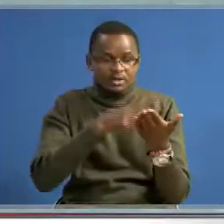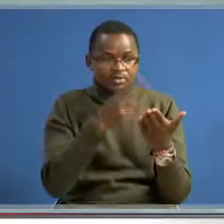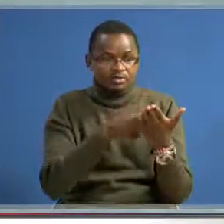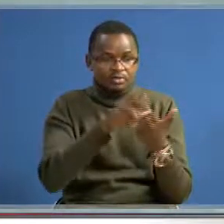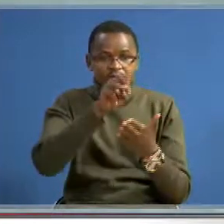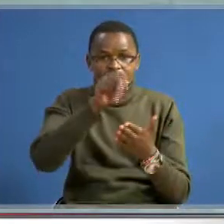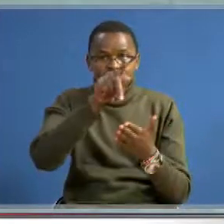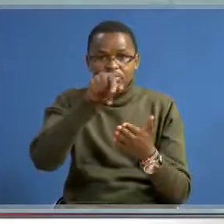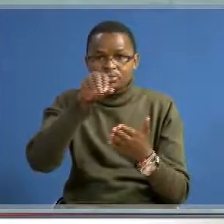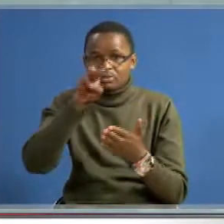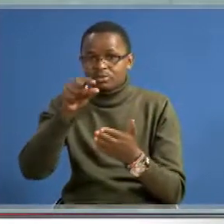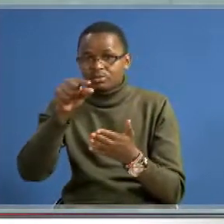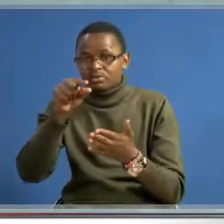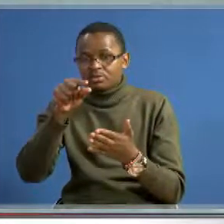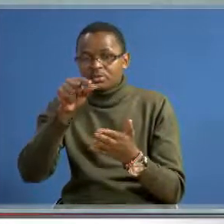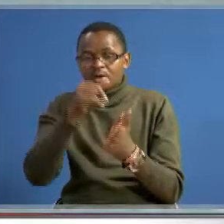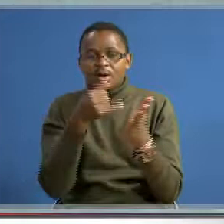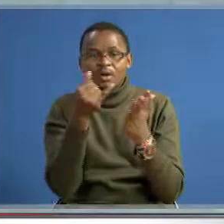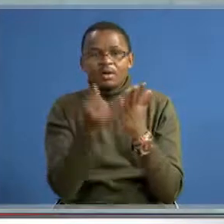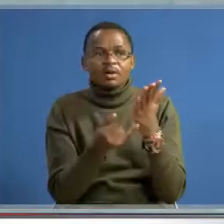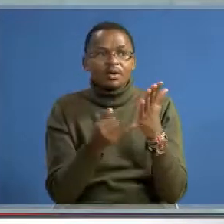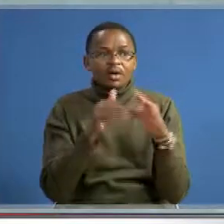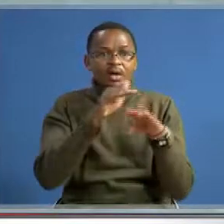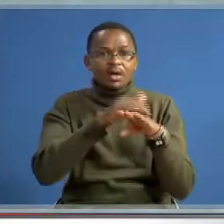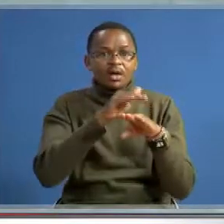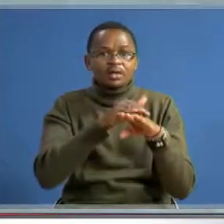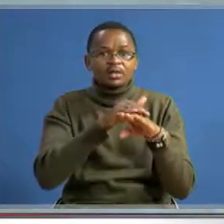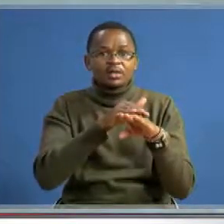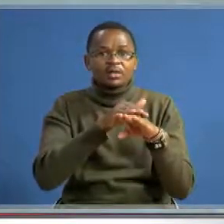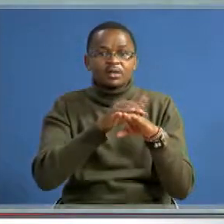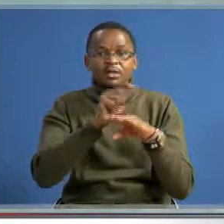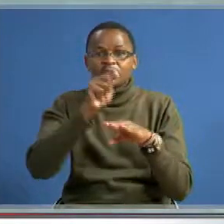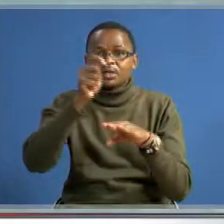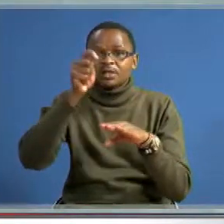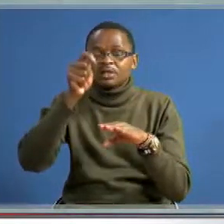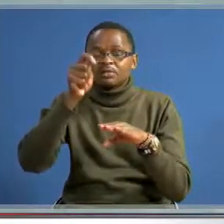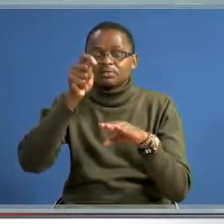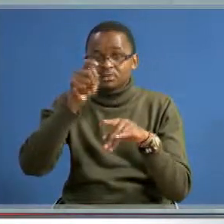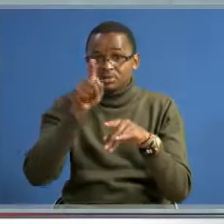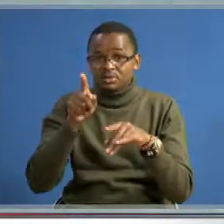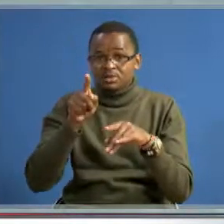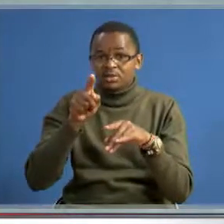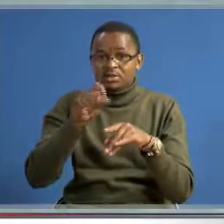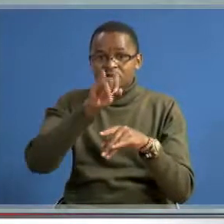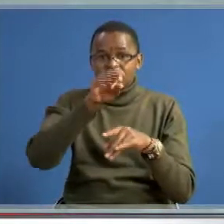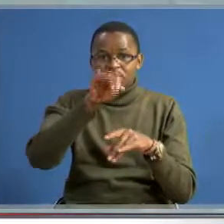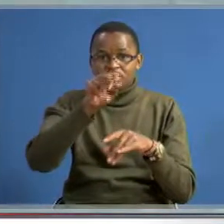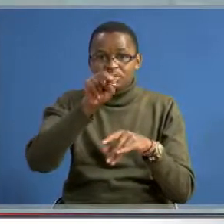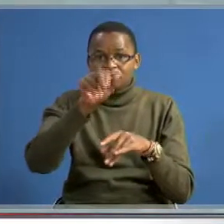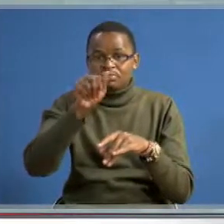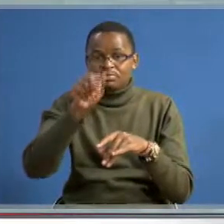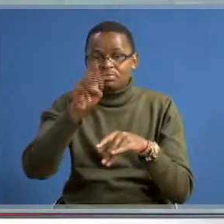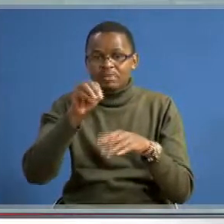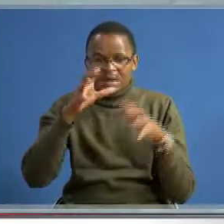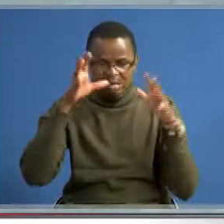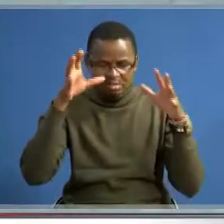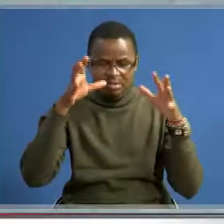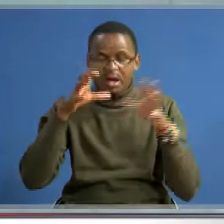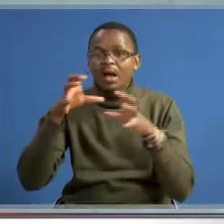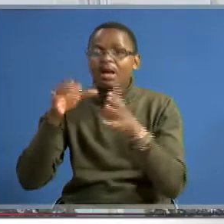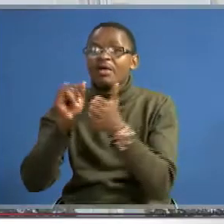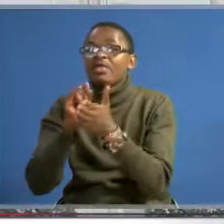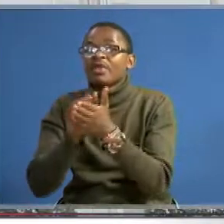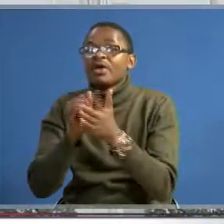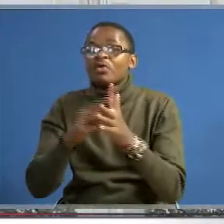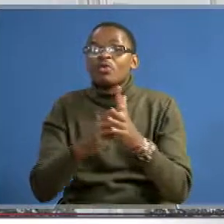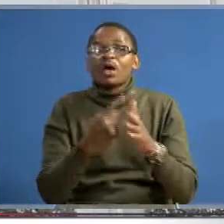Mapping, that is JNAM project, at the Kenyatta International Convention Center. JNAM is a multi-agency project that